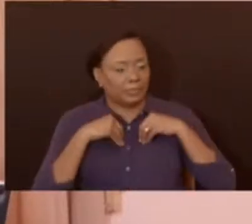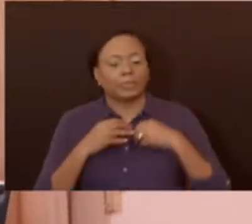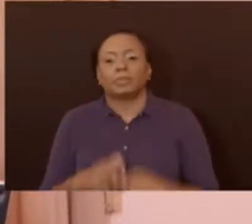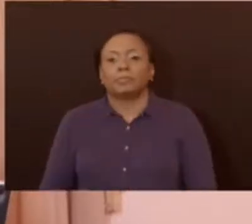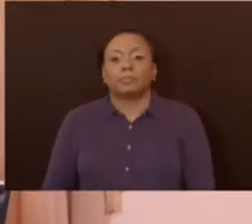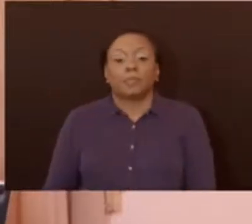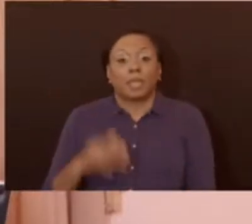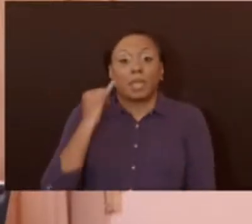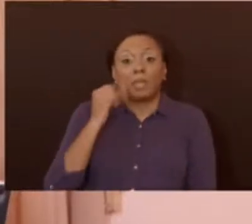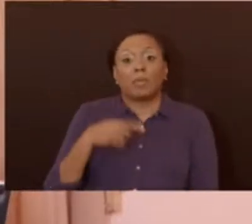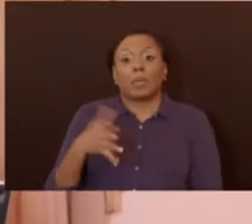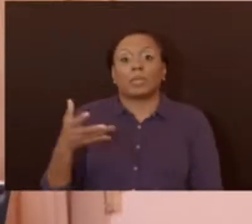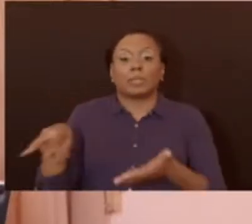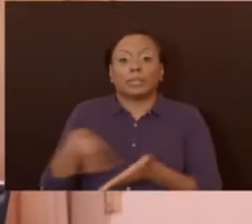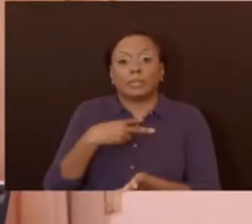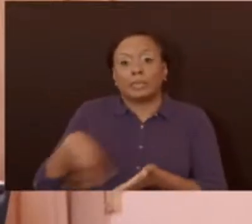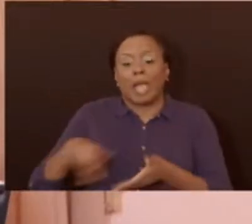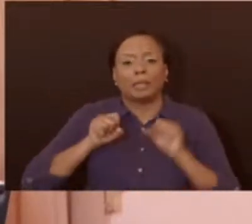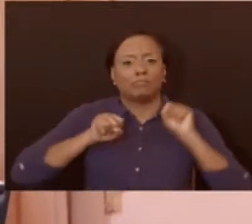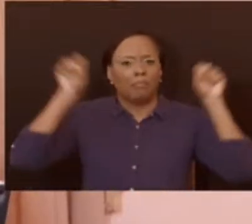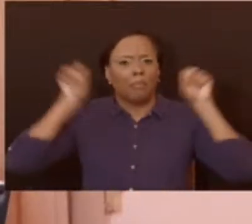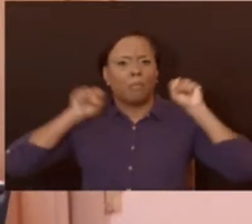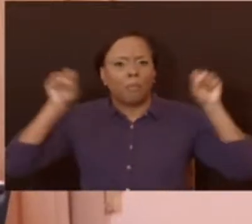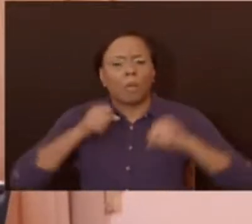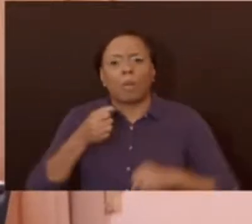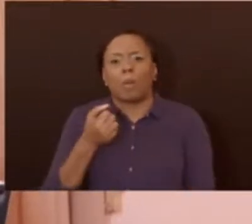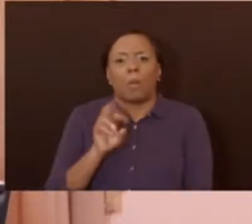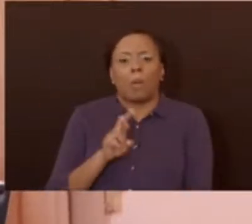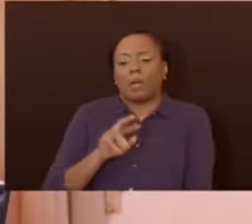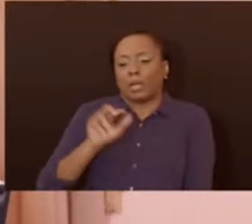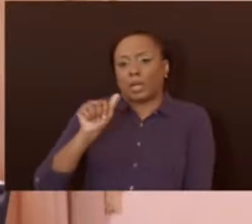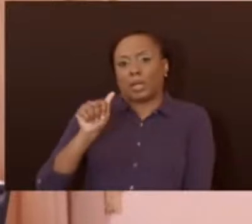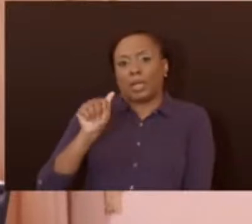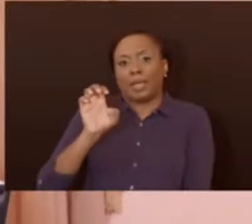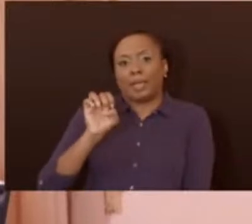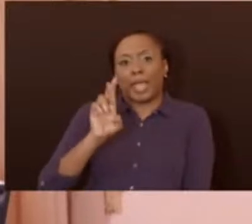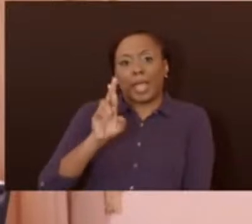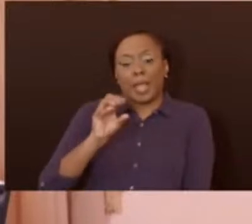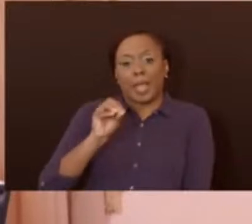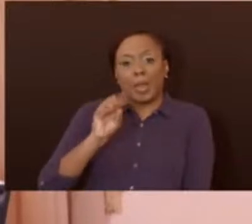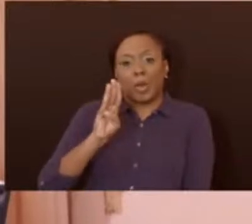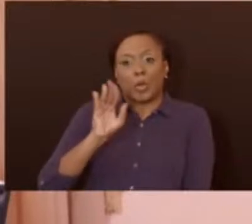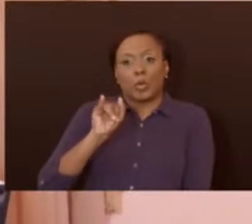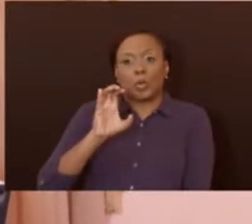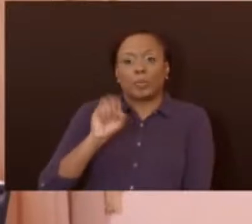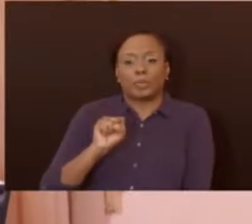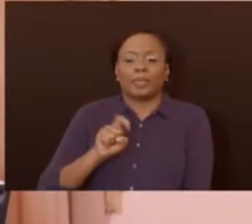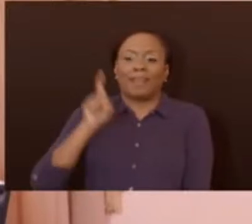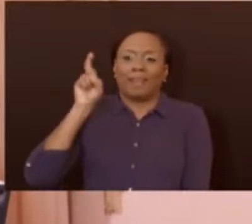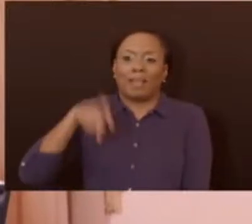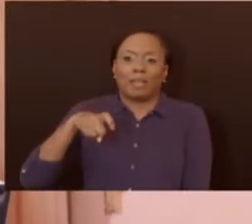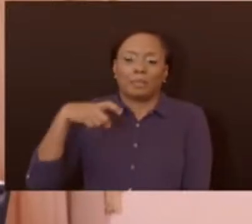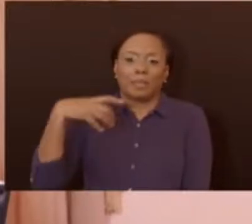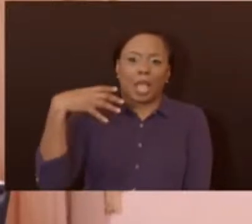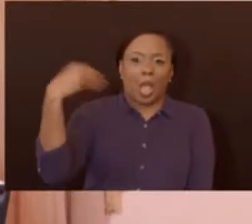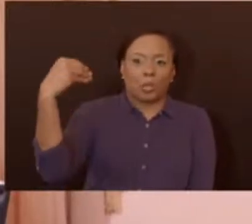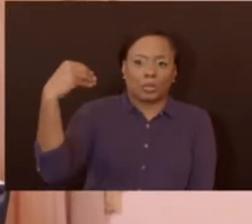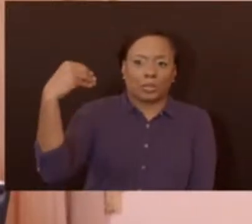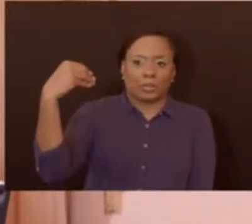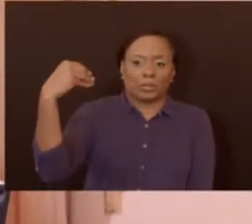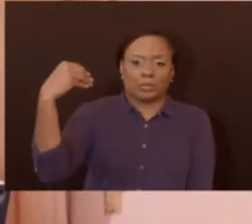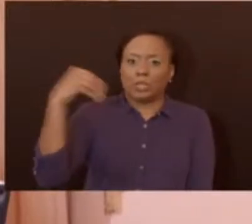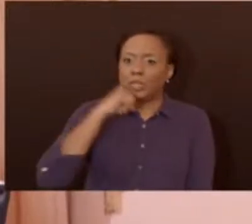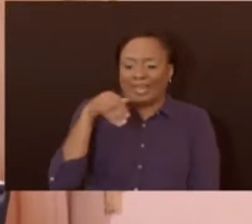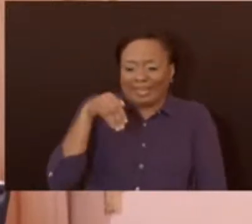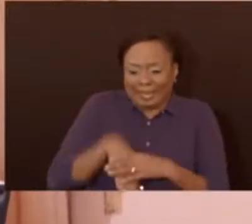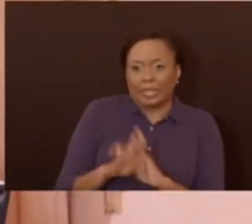aerobics and dance exercise activity, classes in those two areas, must be conducted in an outdoor setting.